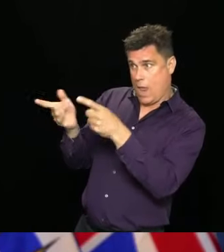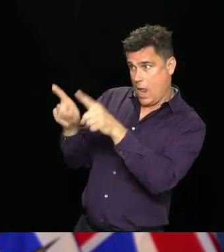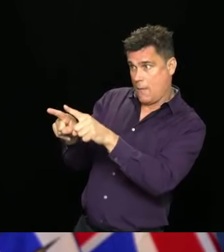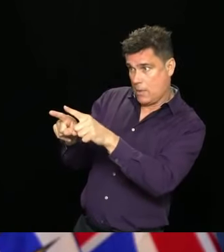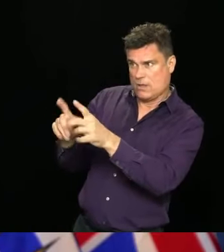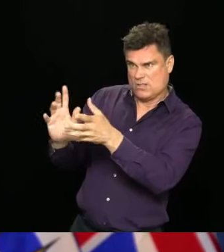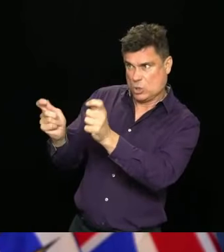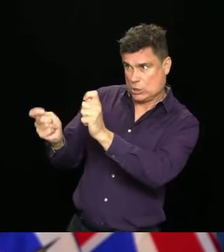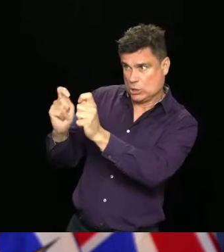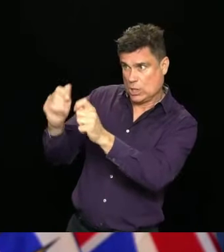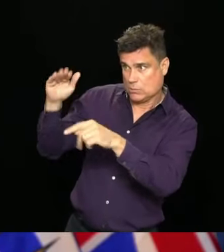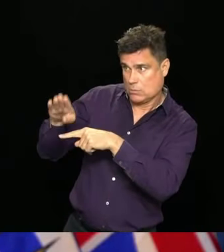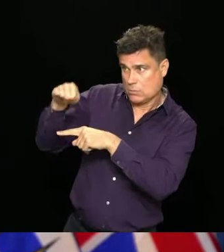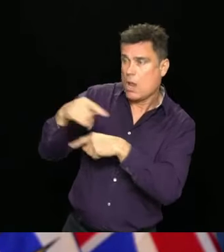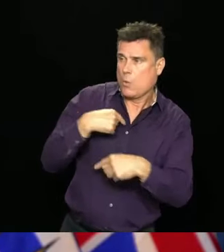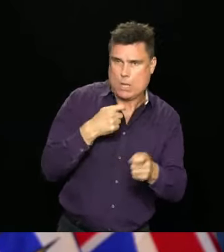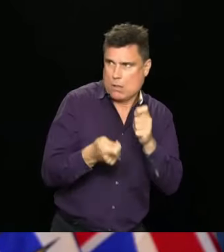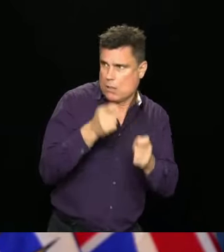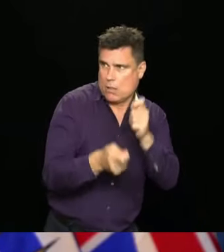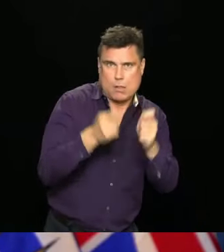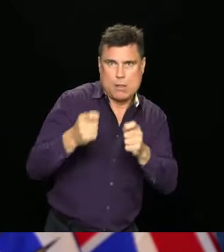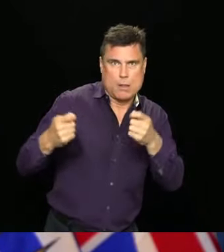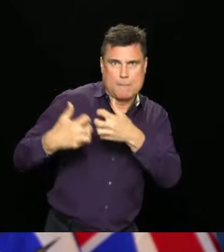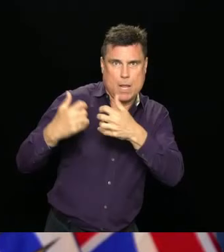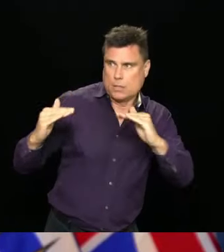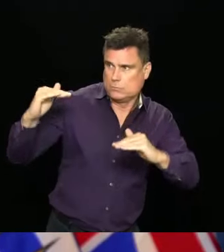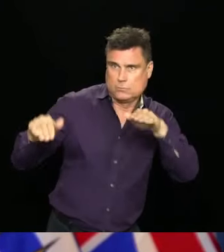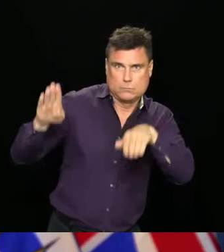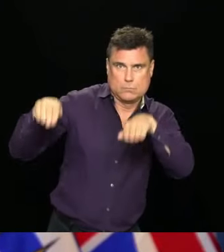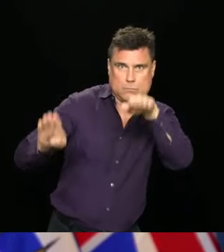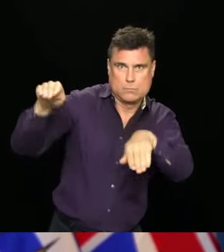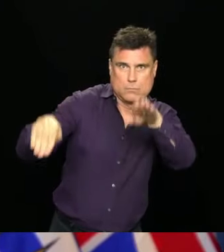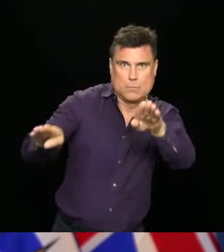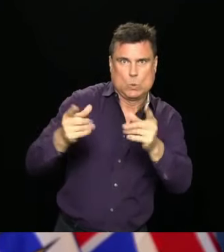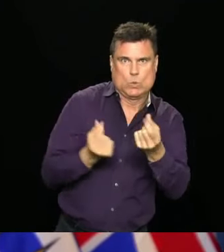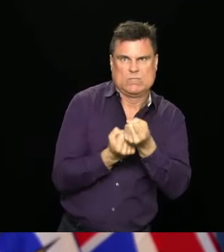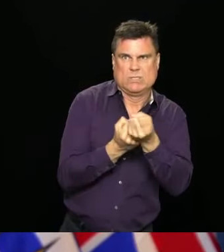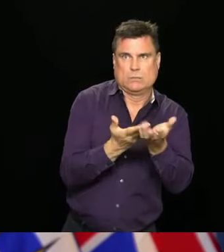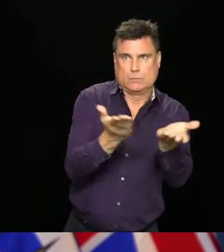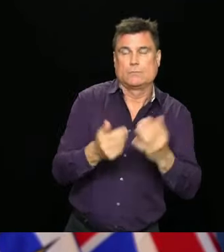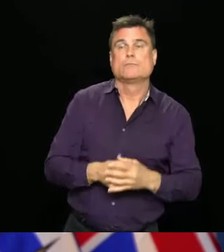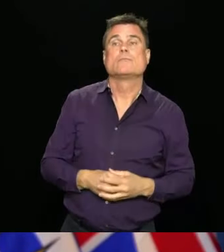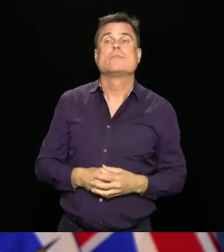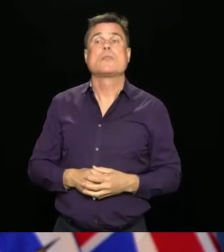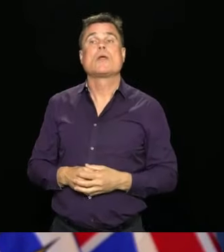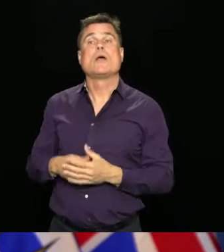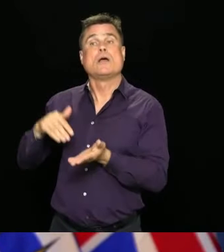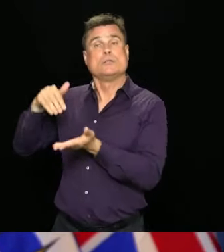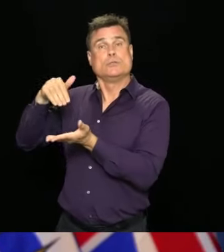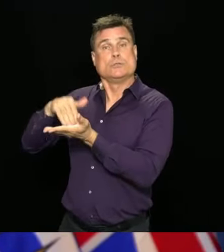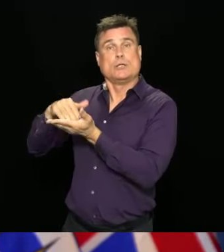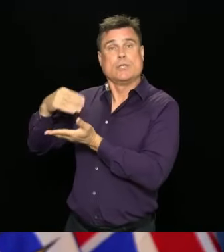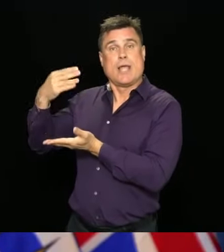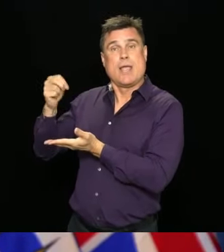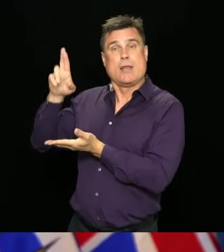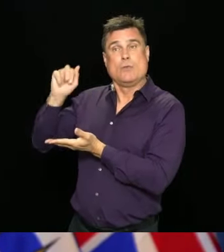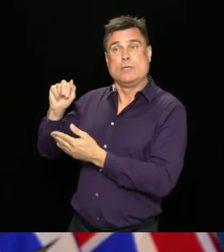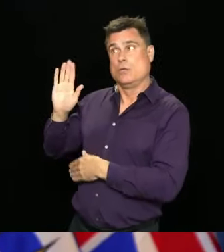restart and recovery stage. Dr. Bonnie Henry, Health Minister Adrian Dix, and Premier Horgan have been very